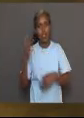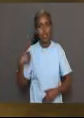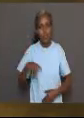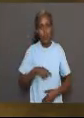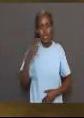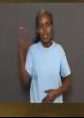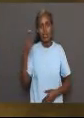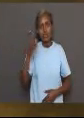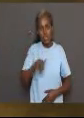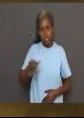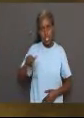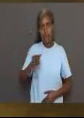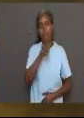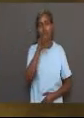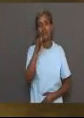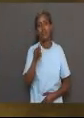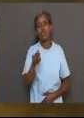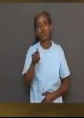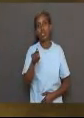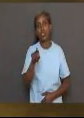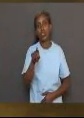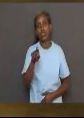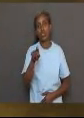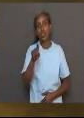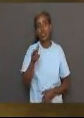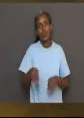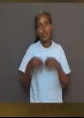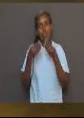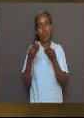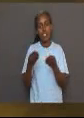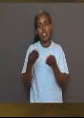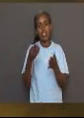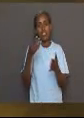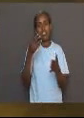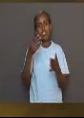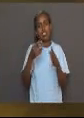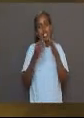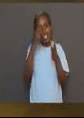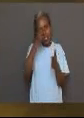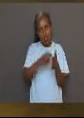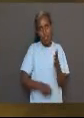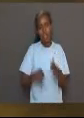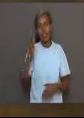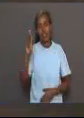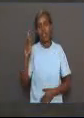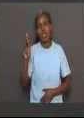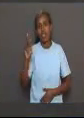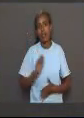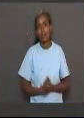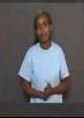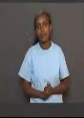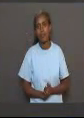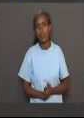use the same equation to investigate the effect of k.